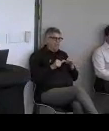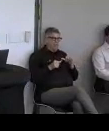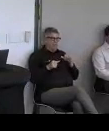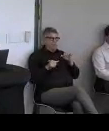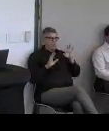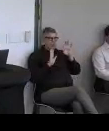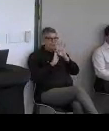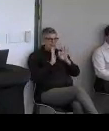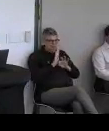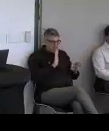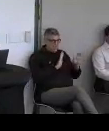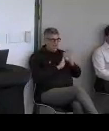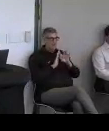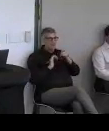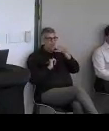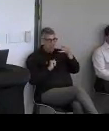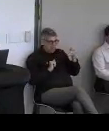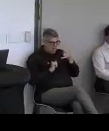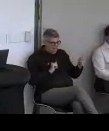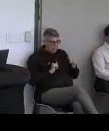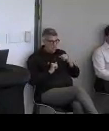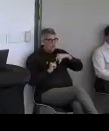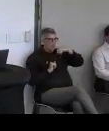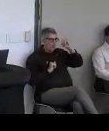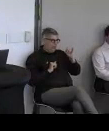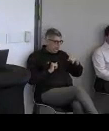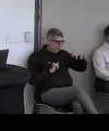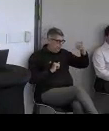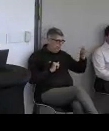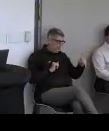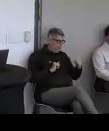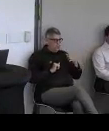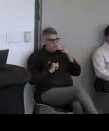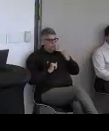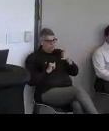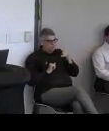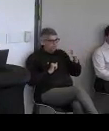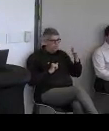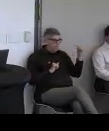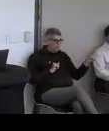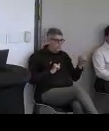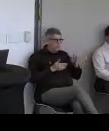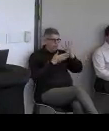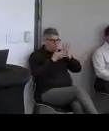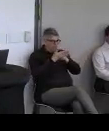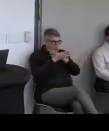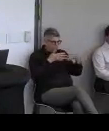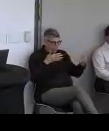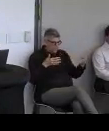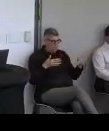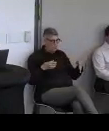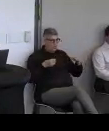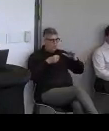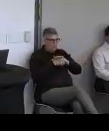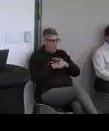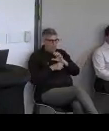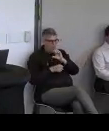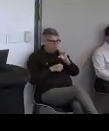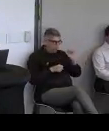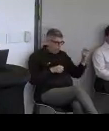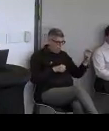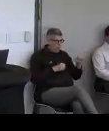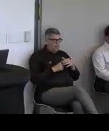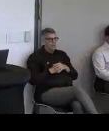lines, stripes, dashed lines, wavy lines, a grid, or solid. Textures can vary by